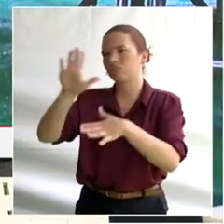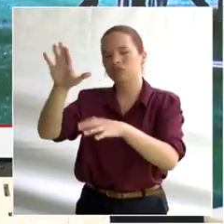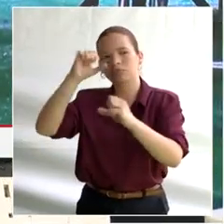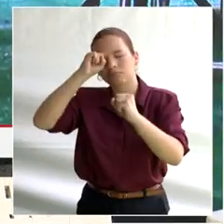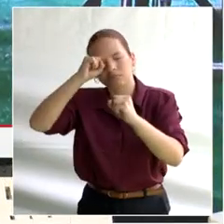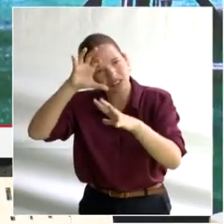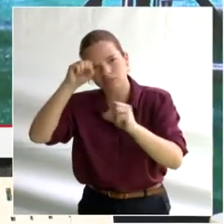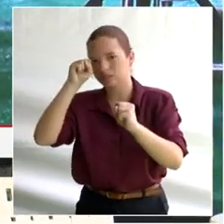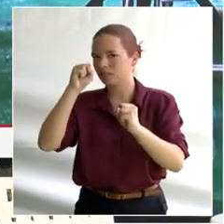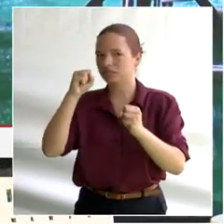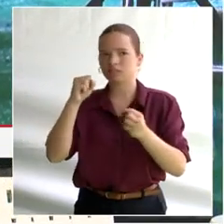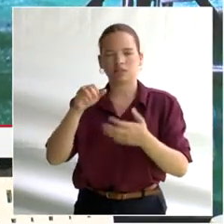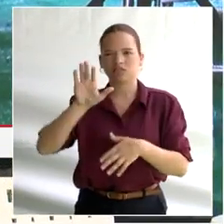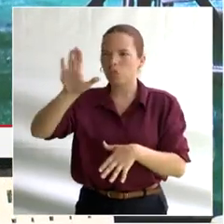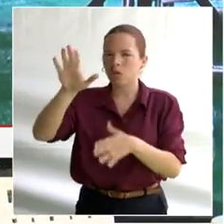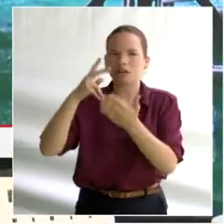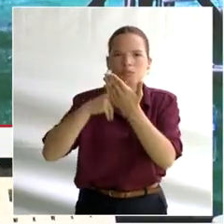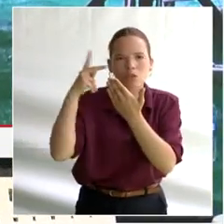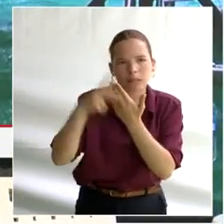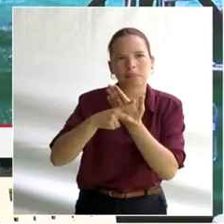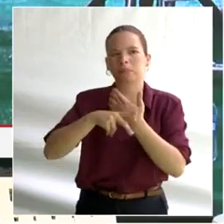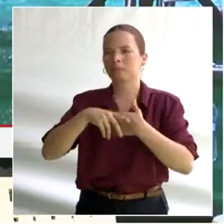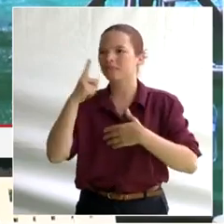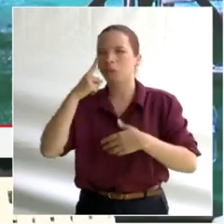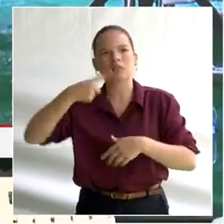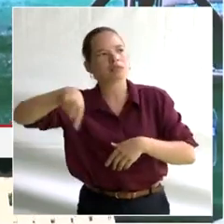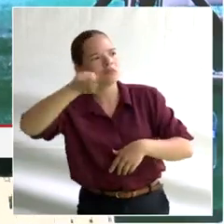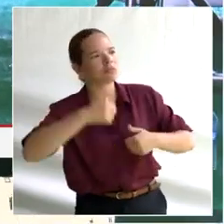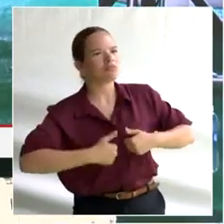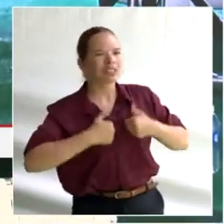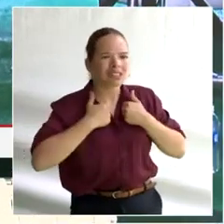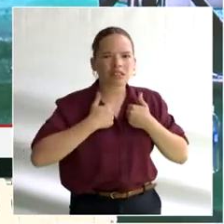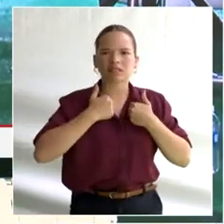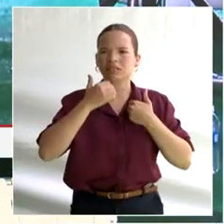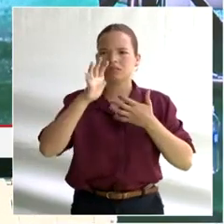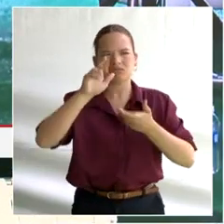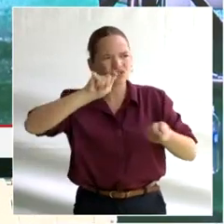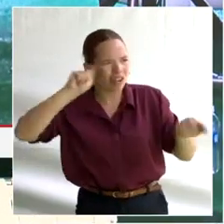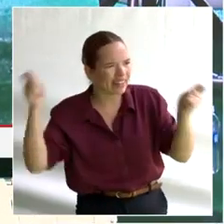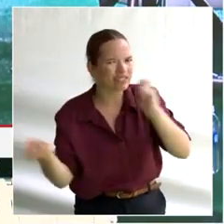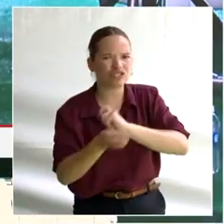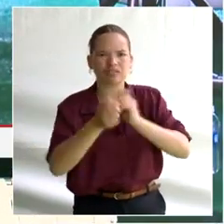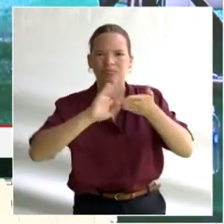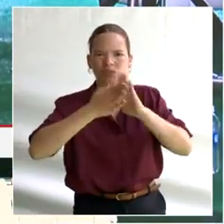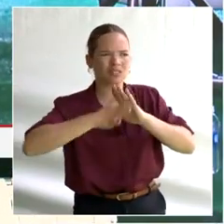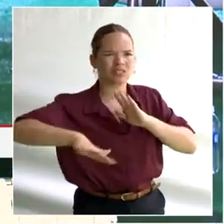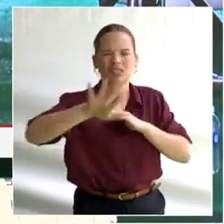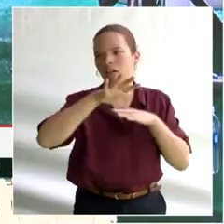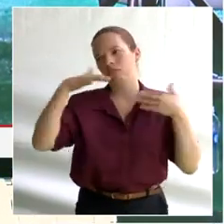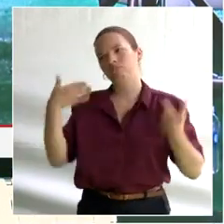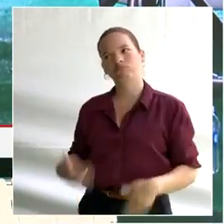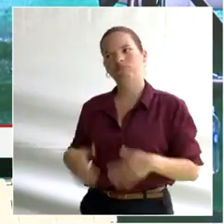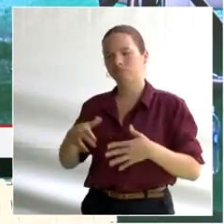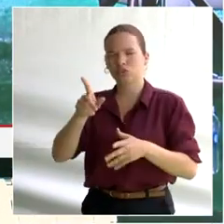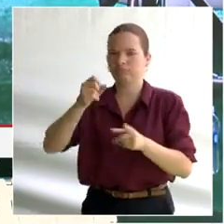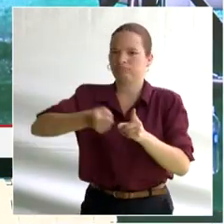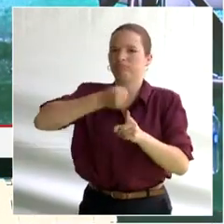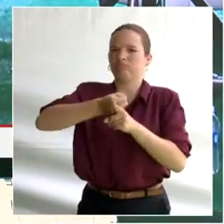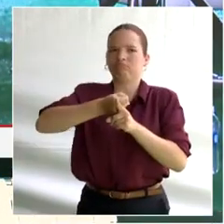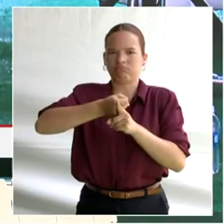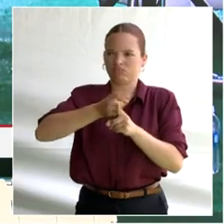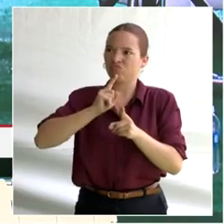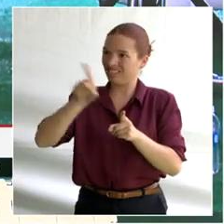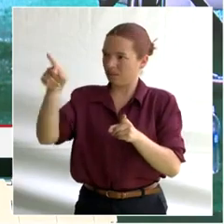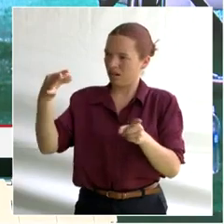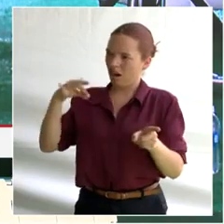for tens of thousands of young kids in Washington, D.C. This tournament mainly benefits them. You'll